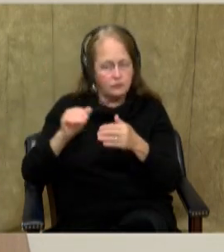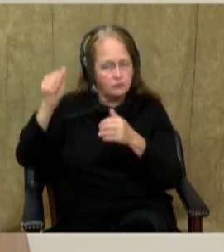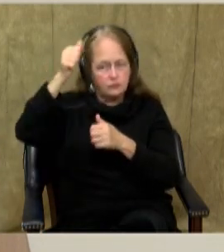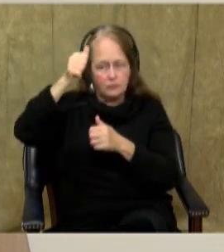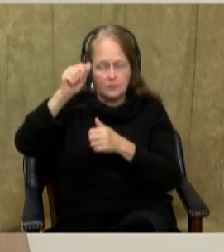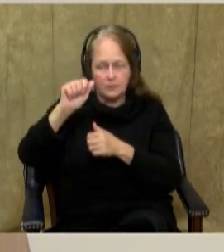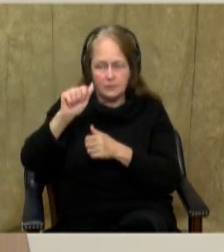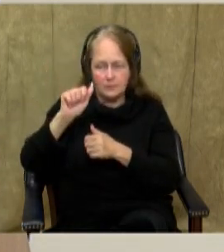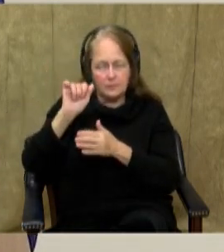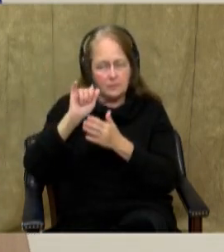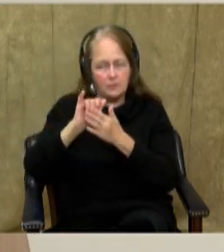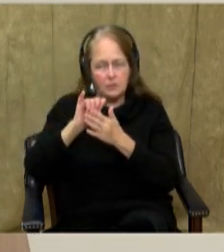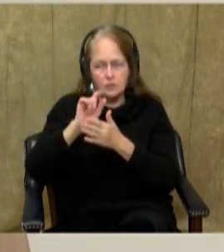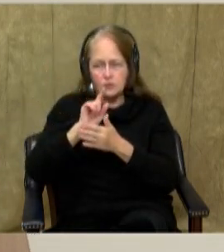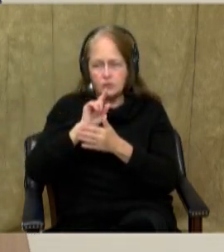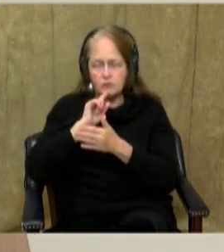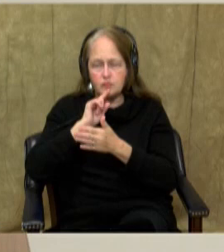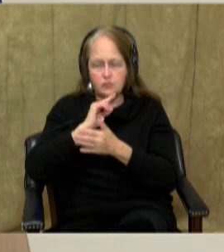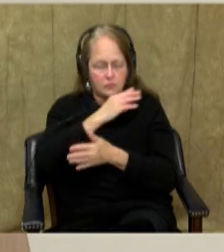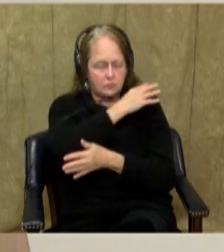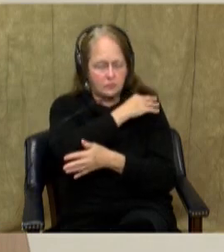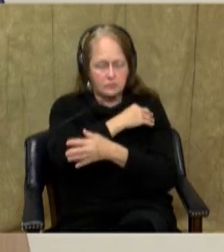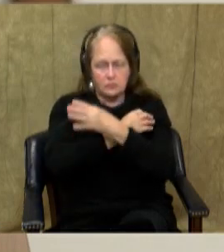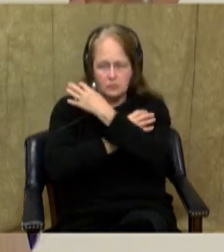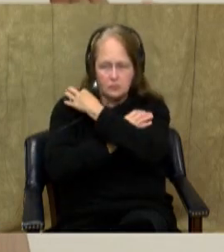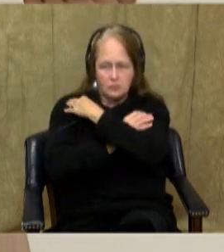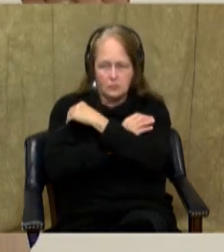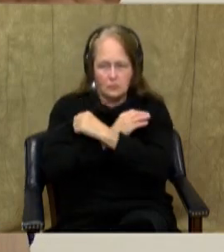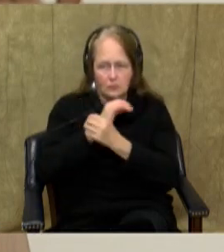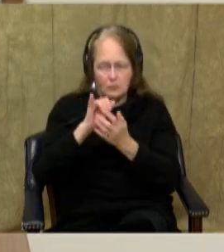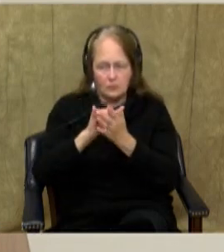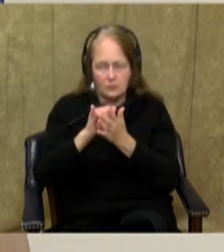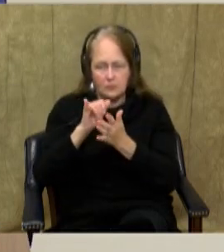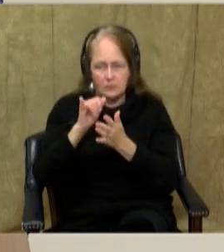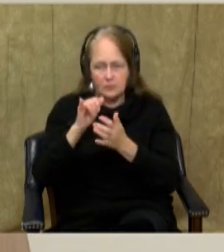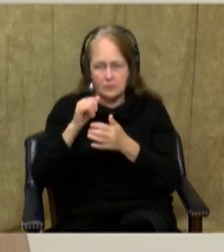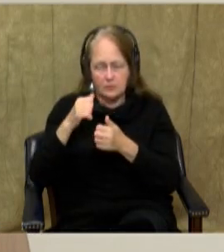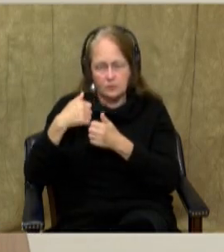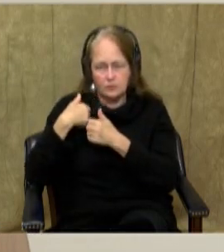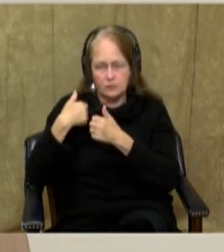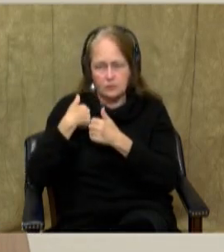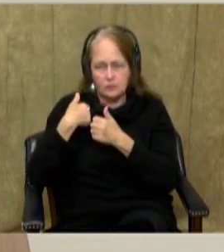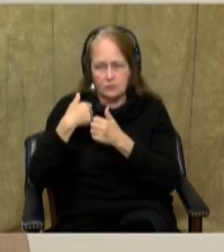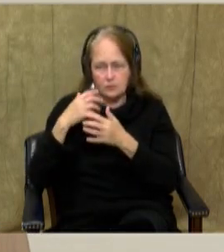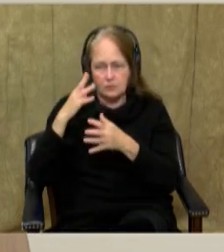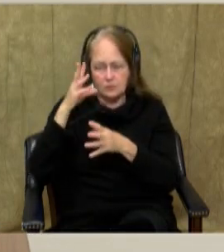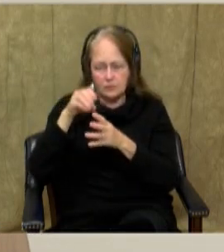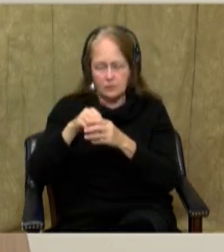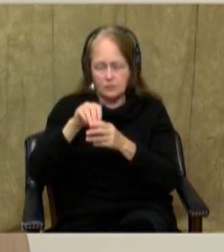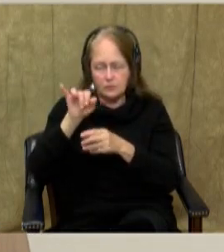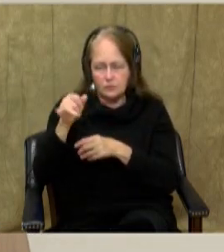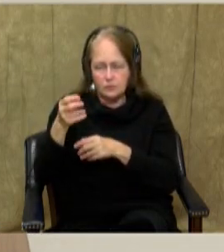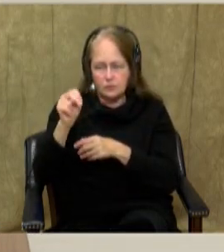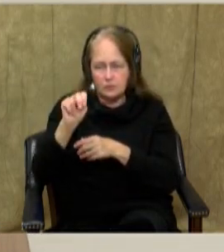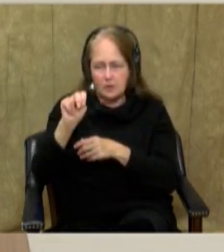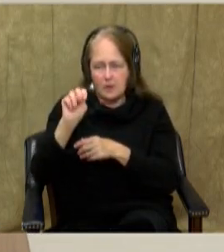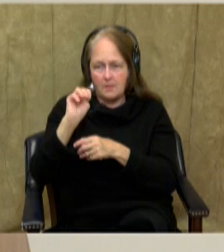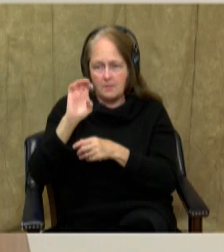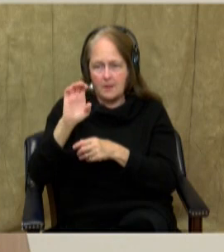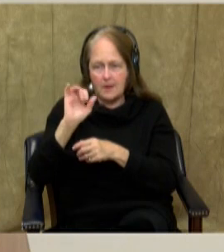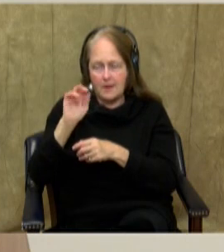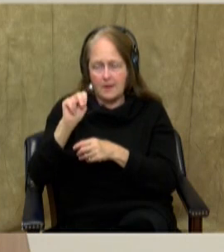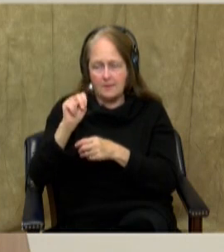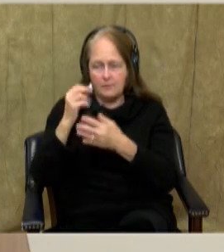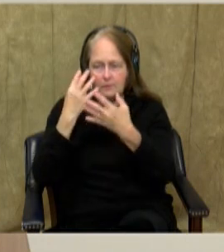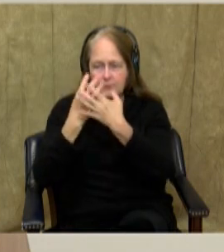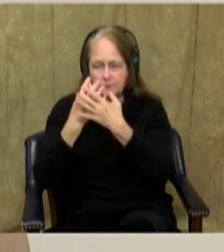during the Vietnam War. Now, he, along with other soldiers at that time, including John McCain, were taken